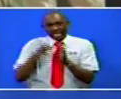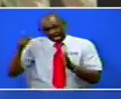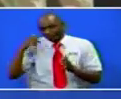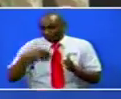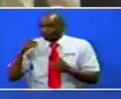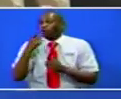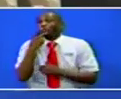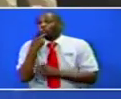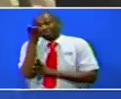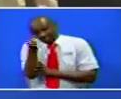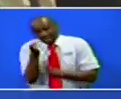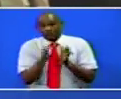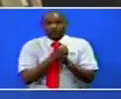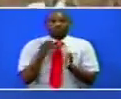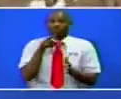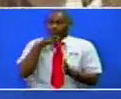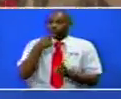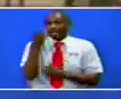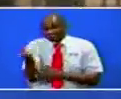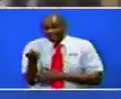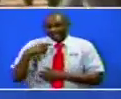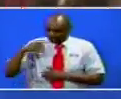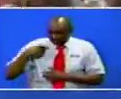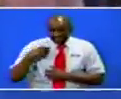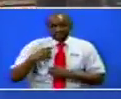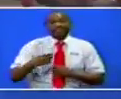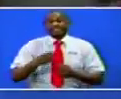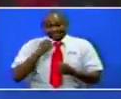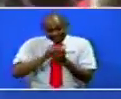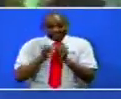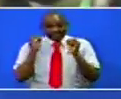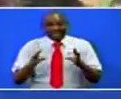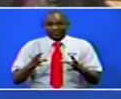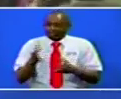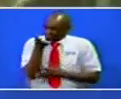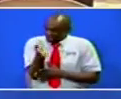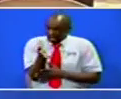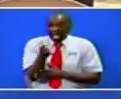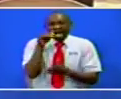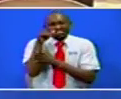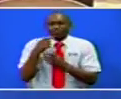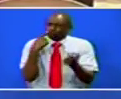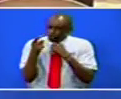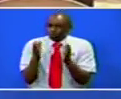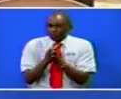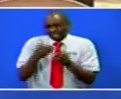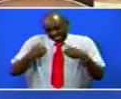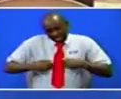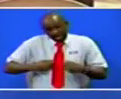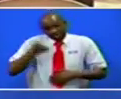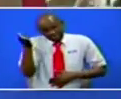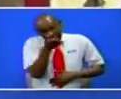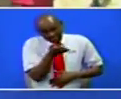from poot and turkan who had remained unshaken as a scuffle went on urging them to speak to their young men and to